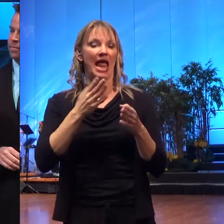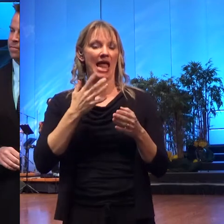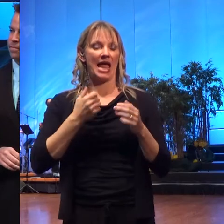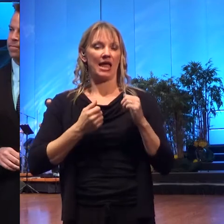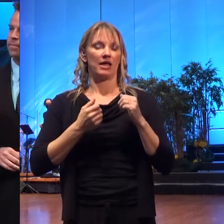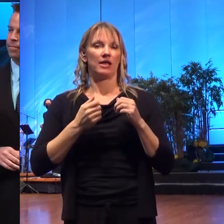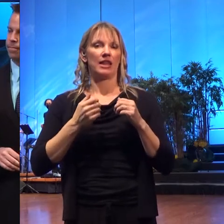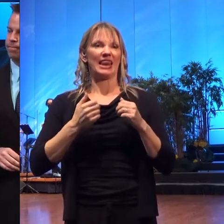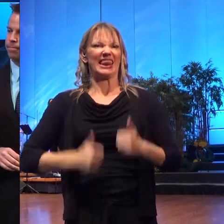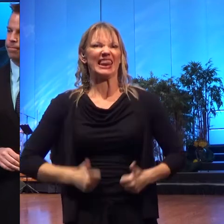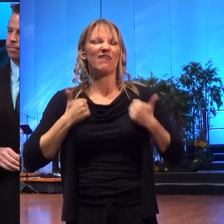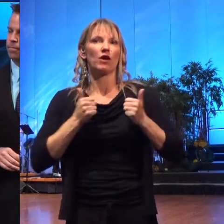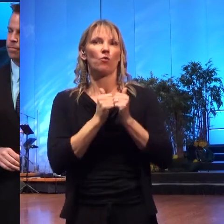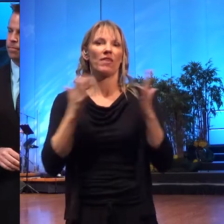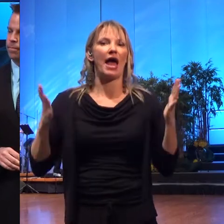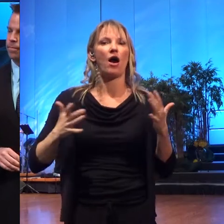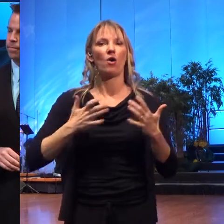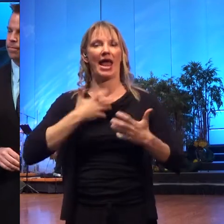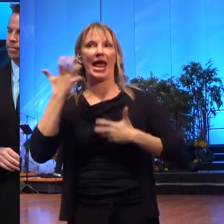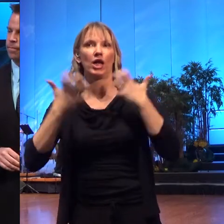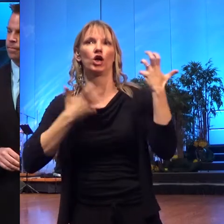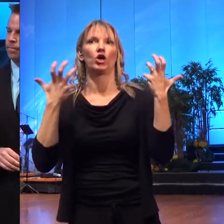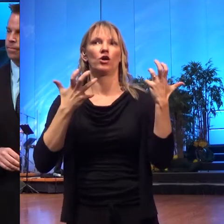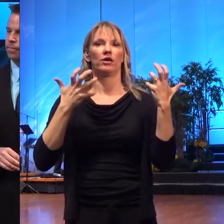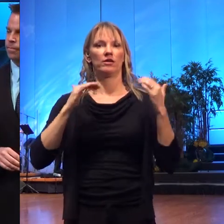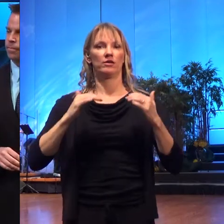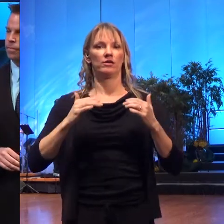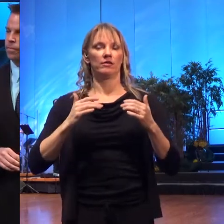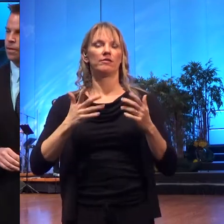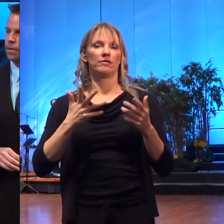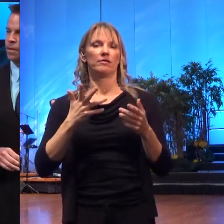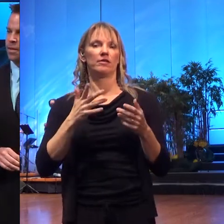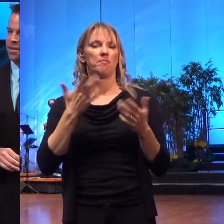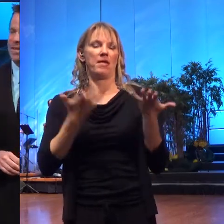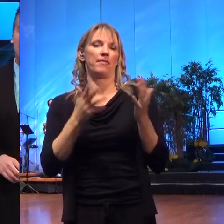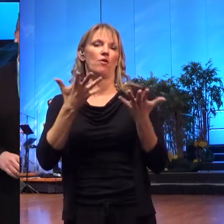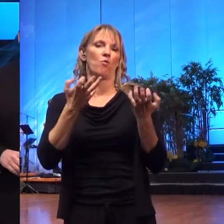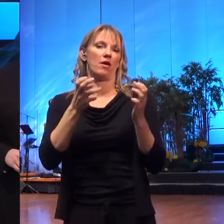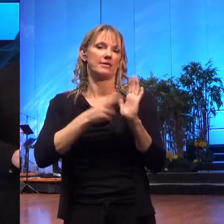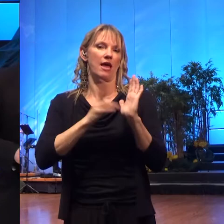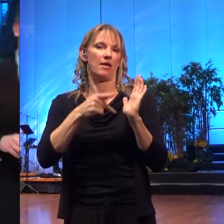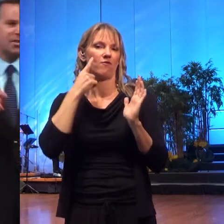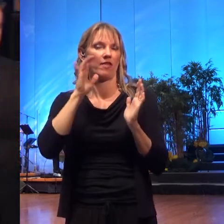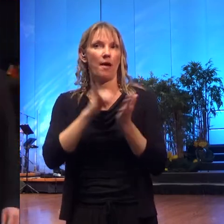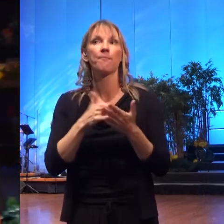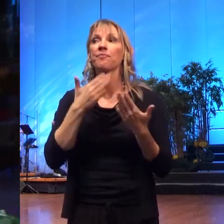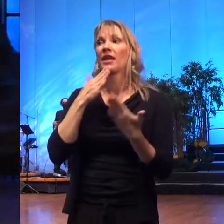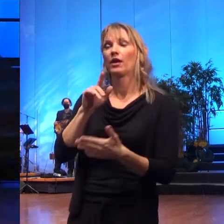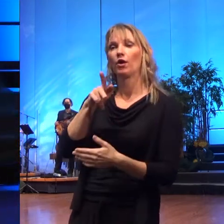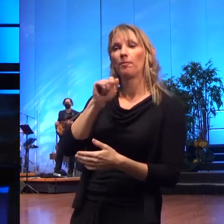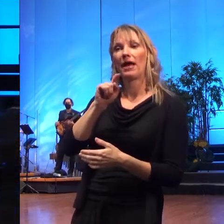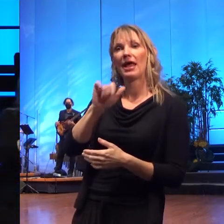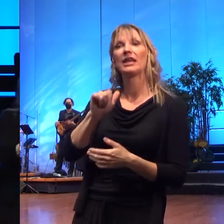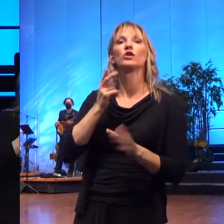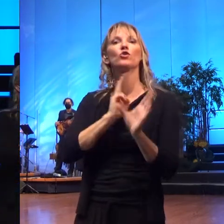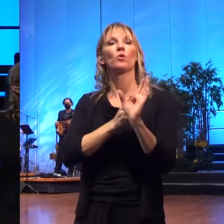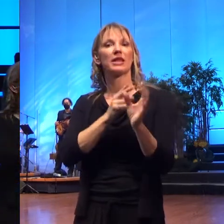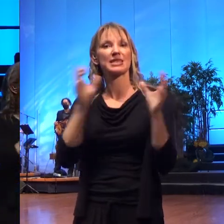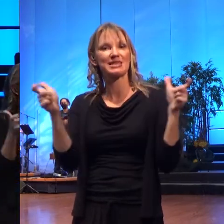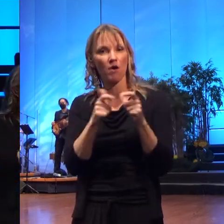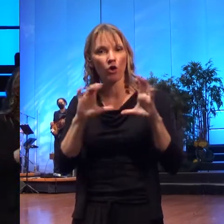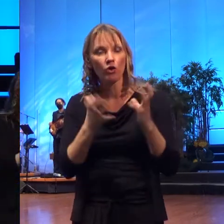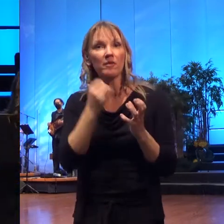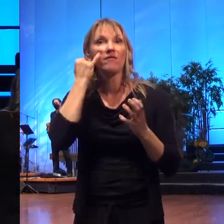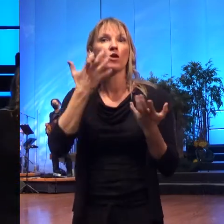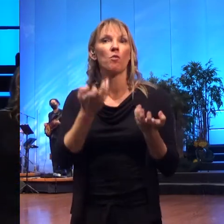anchorless living, transcendent regard. So you might want to sign up for that. Thank you. Thank you, Patty. Get your butt in a small group. If you'd like, stand. We're going to